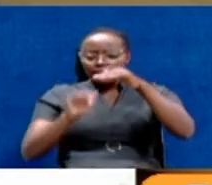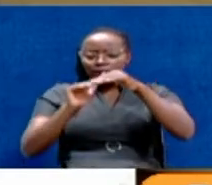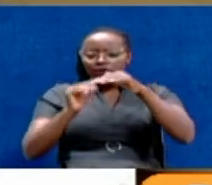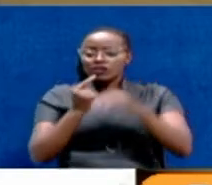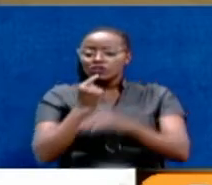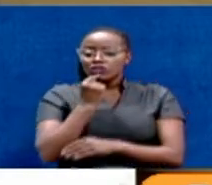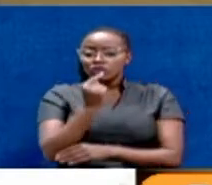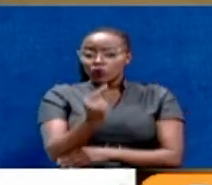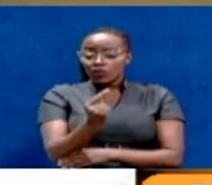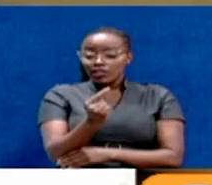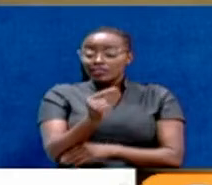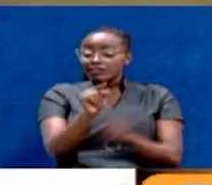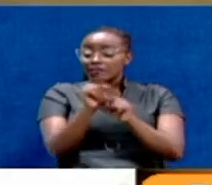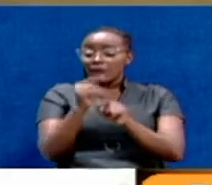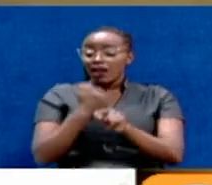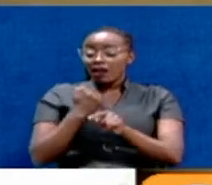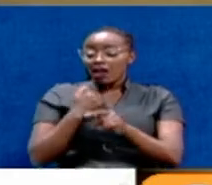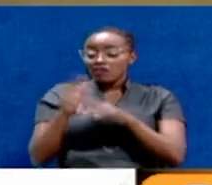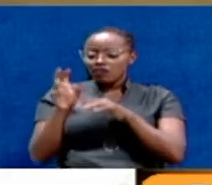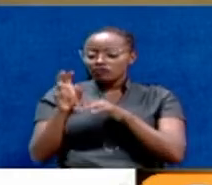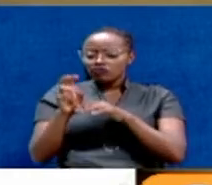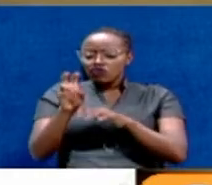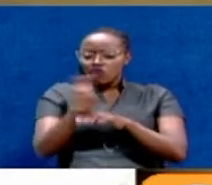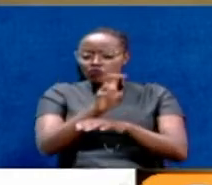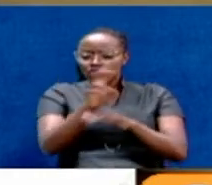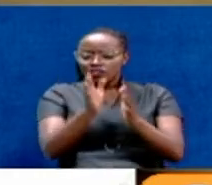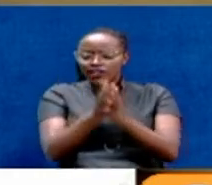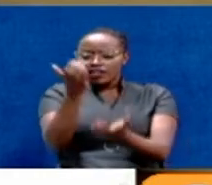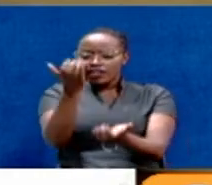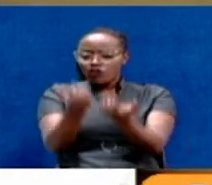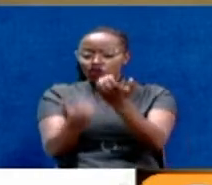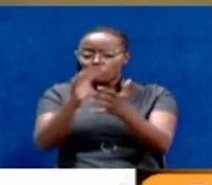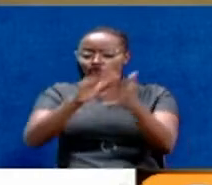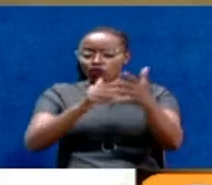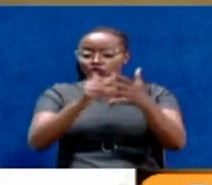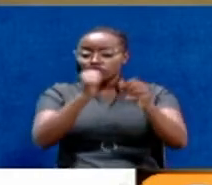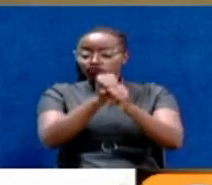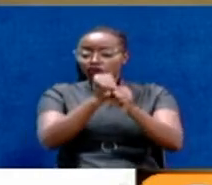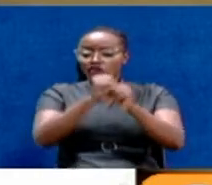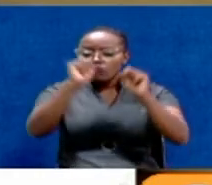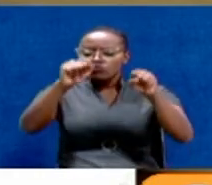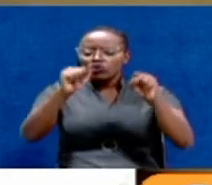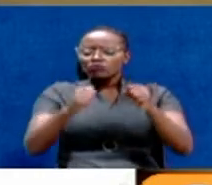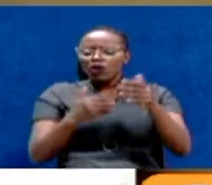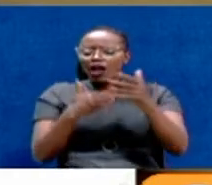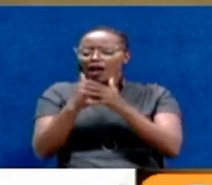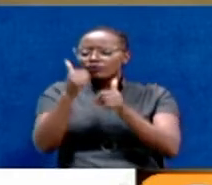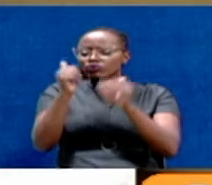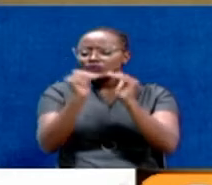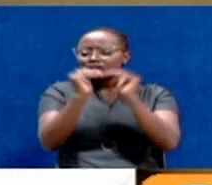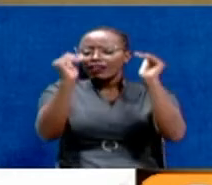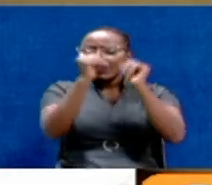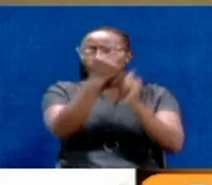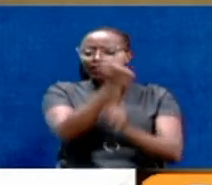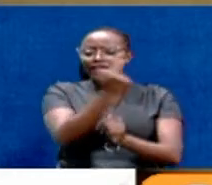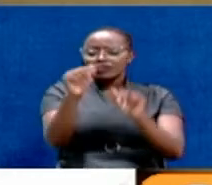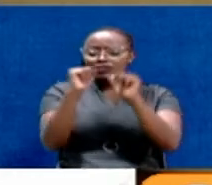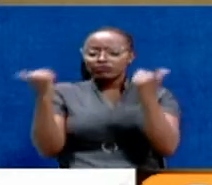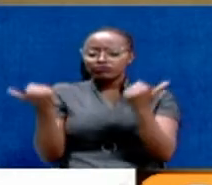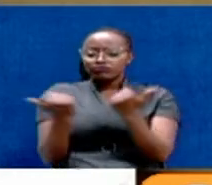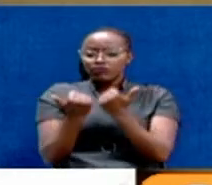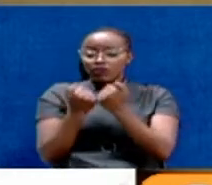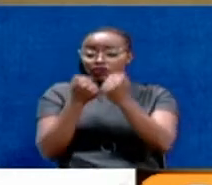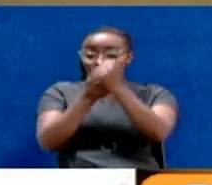given, and we've created a monitoring and evaluation framework that would be able to pick out to what extent is each agency contributing